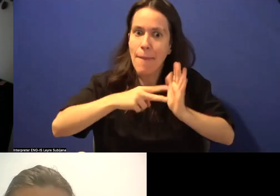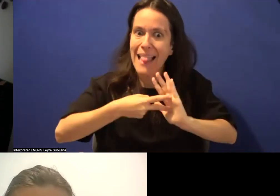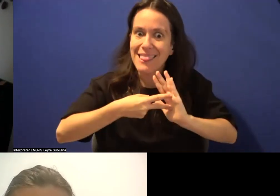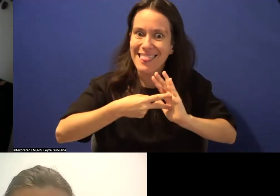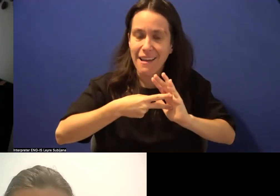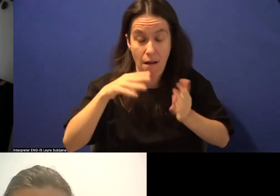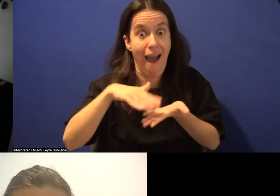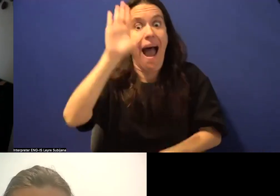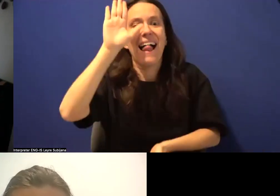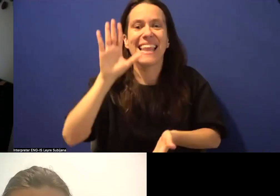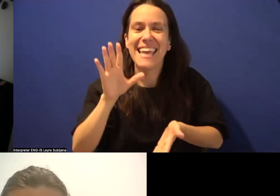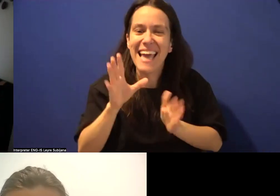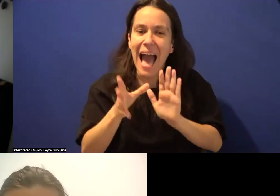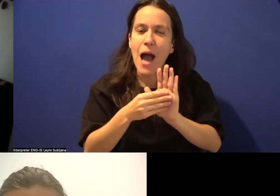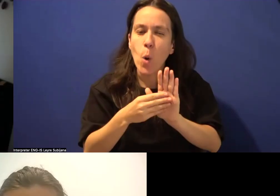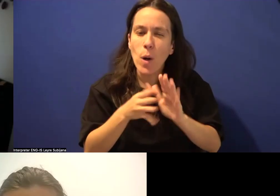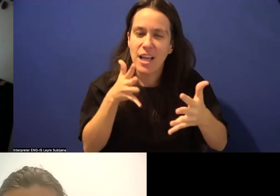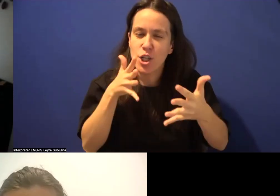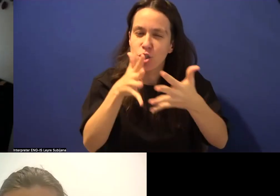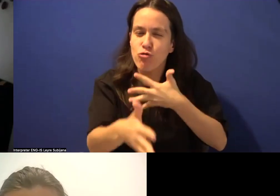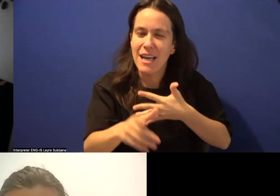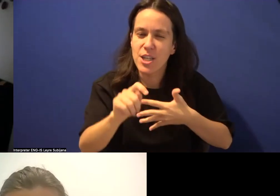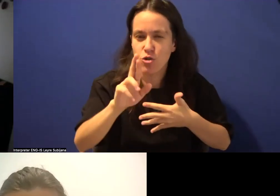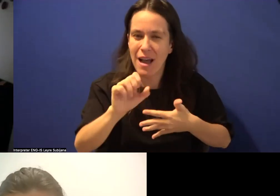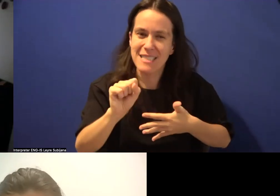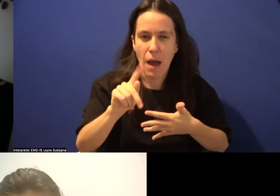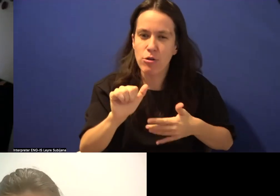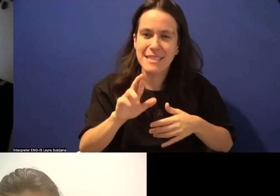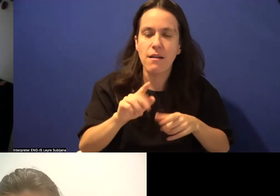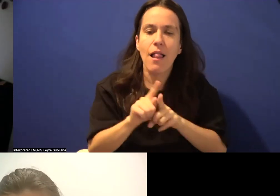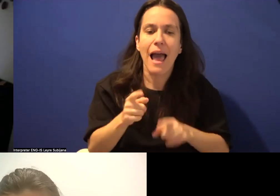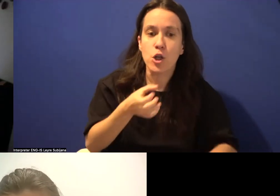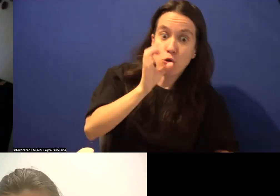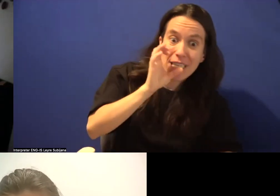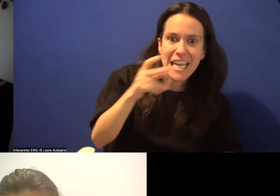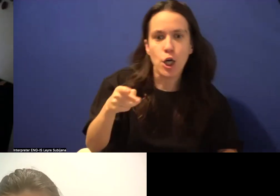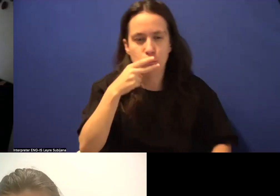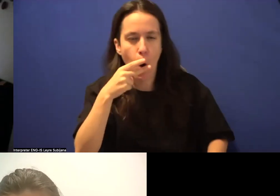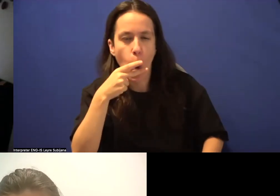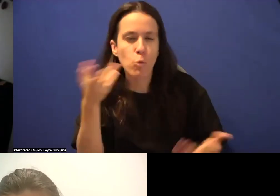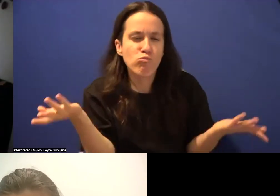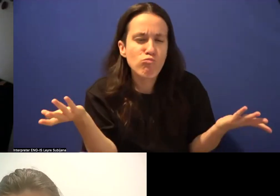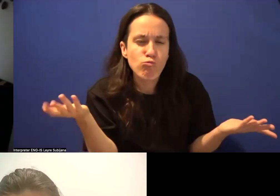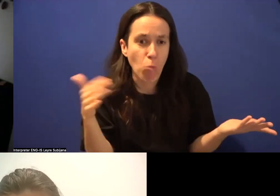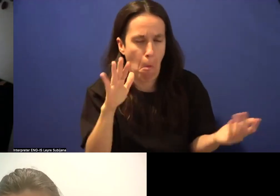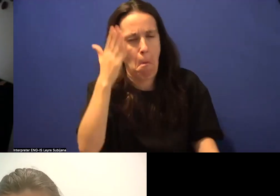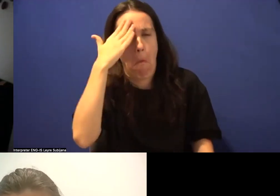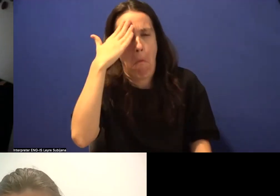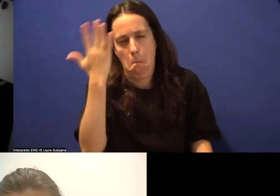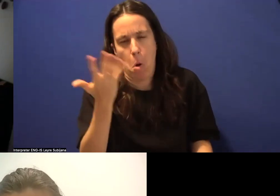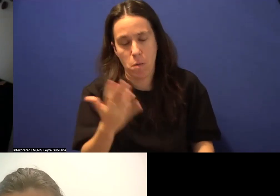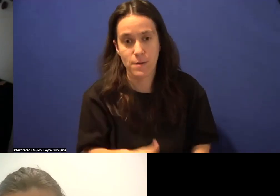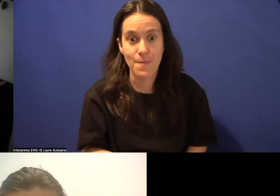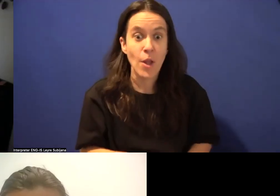iconic transparent signs, things like drink and smoke. And then the